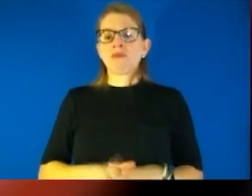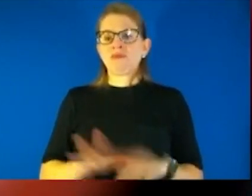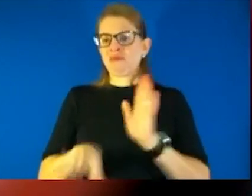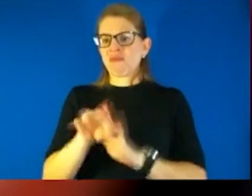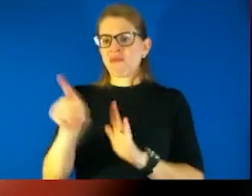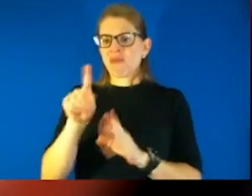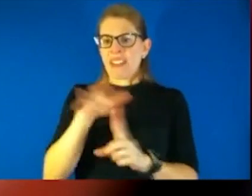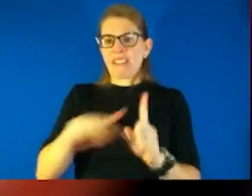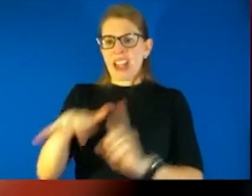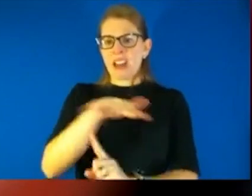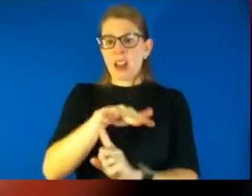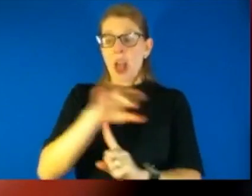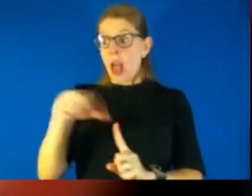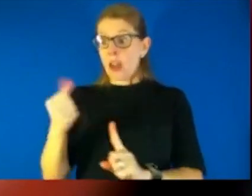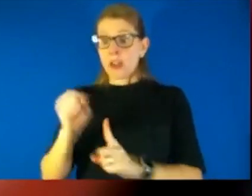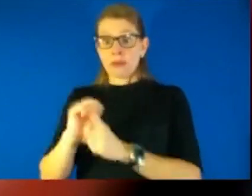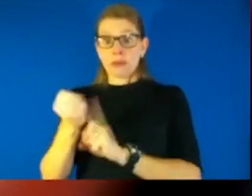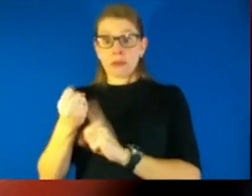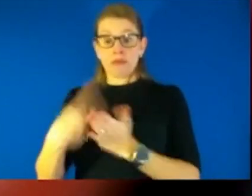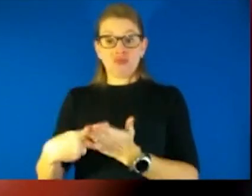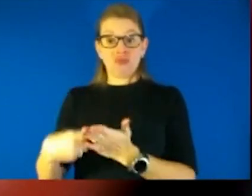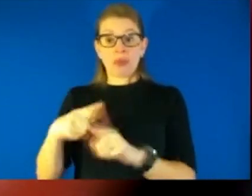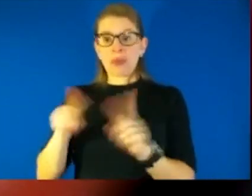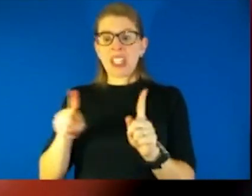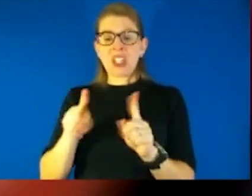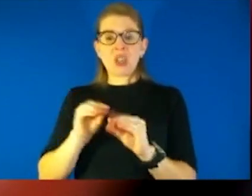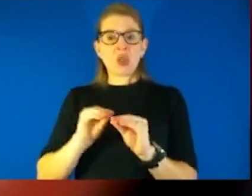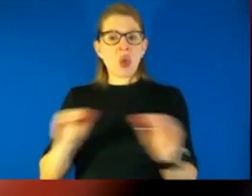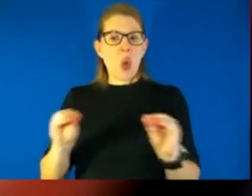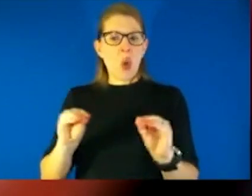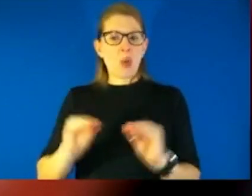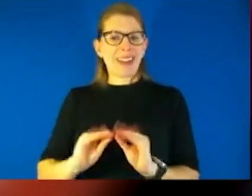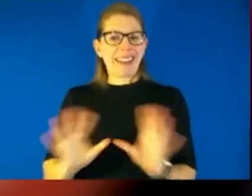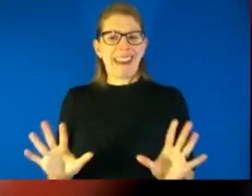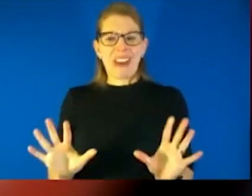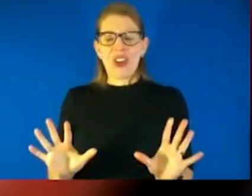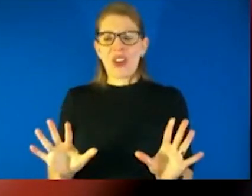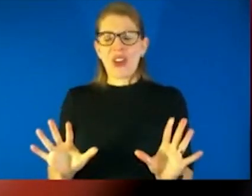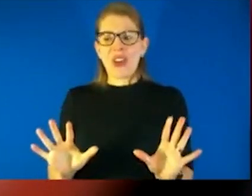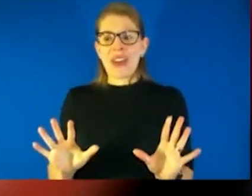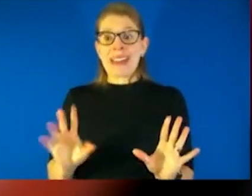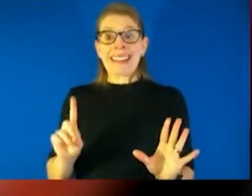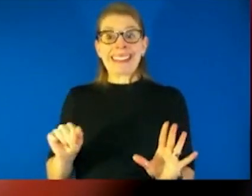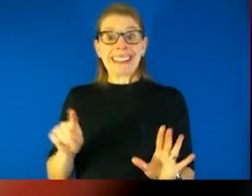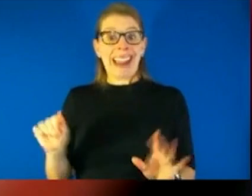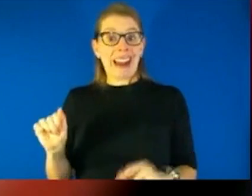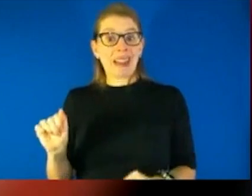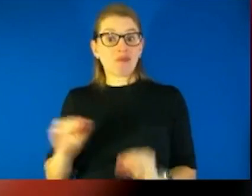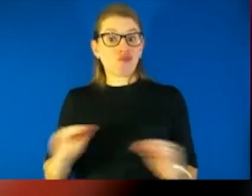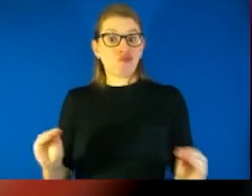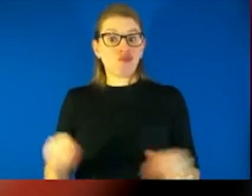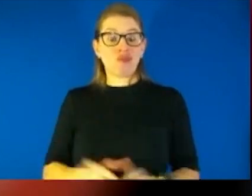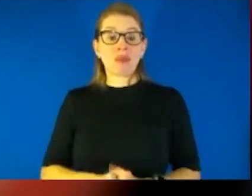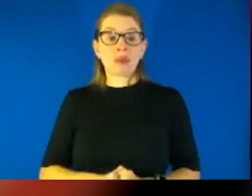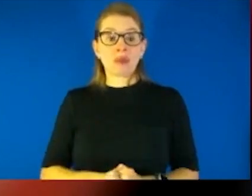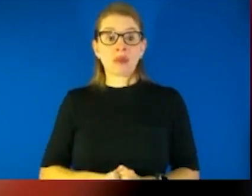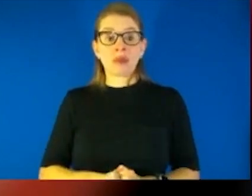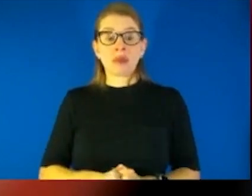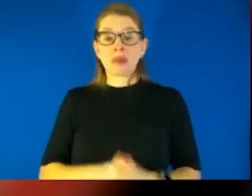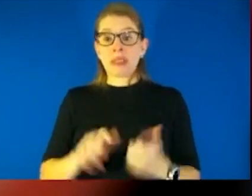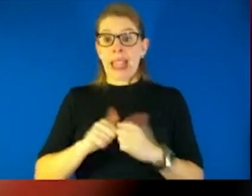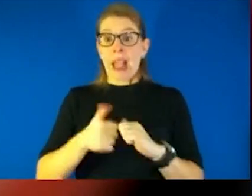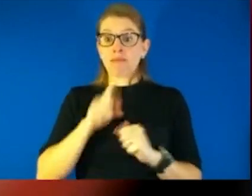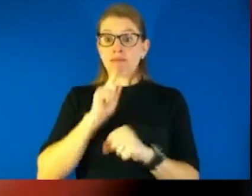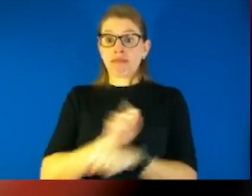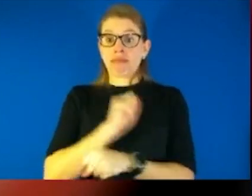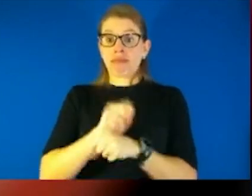we are discussing, but there is no clear data how this really